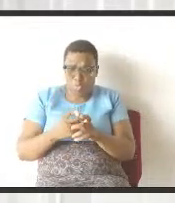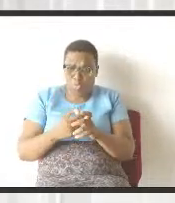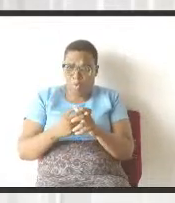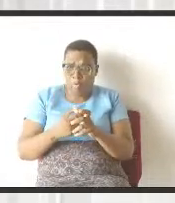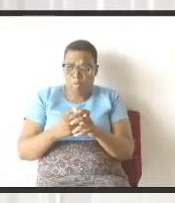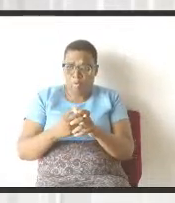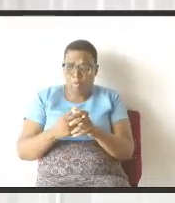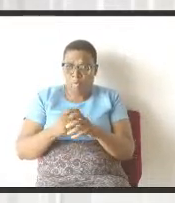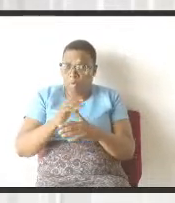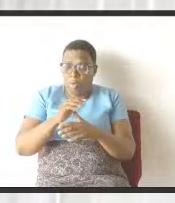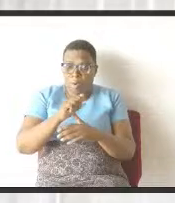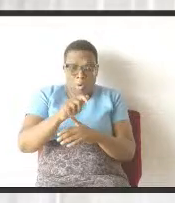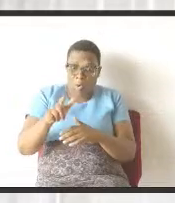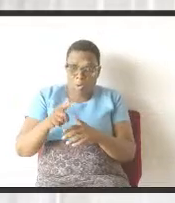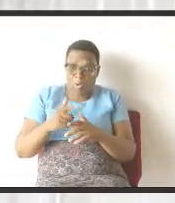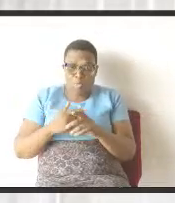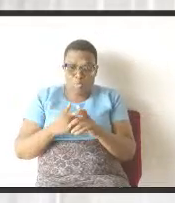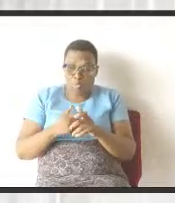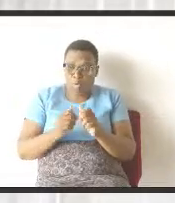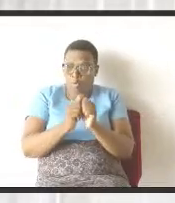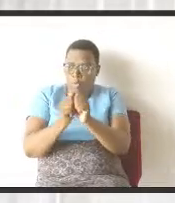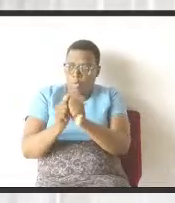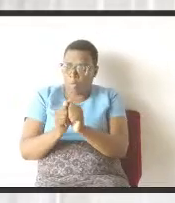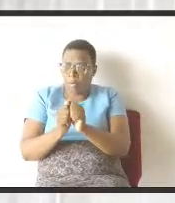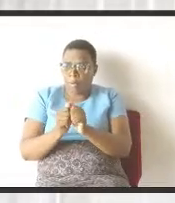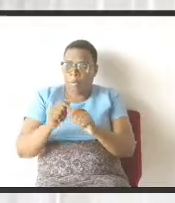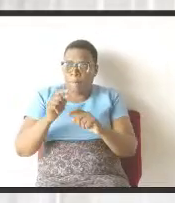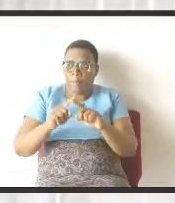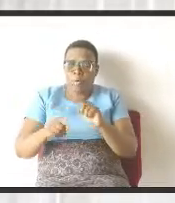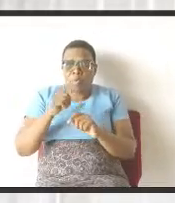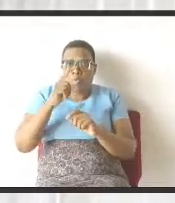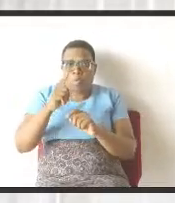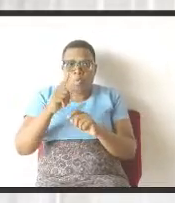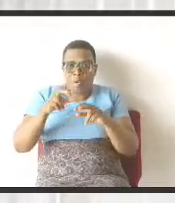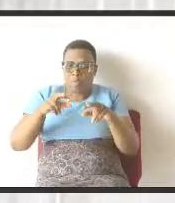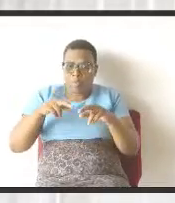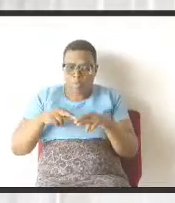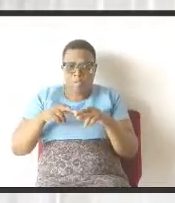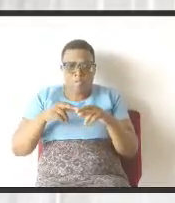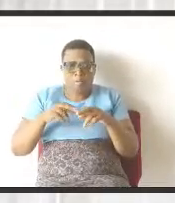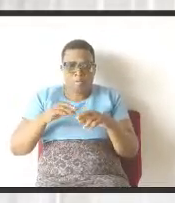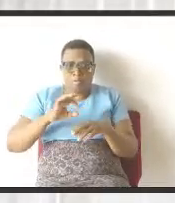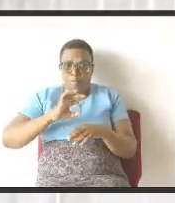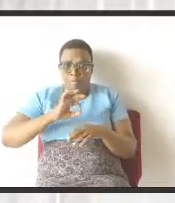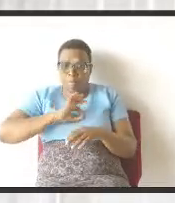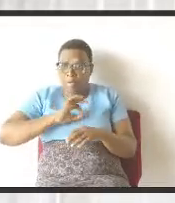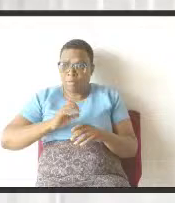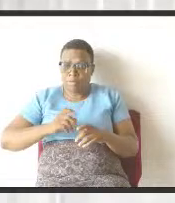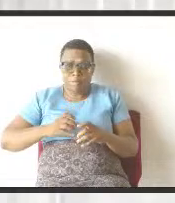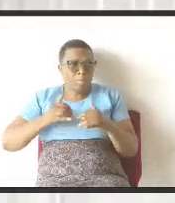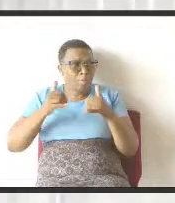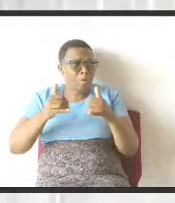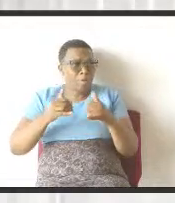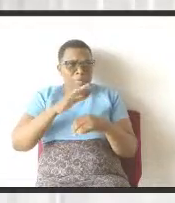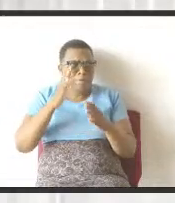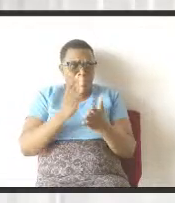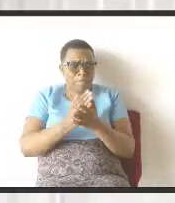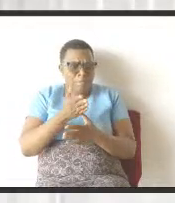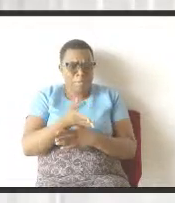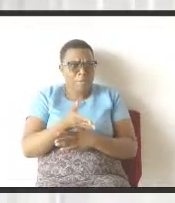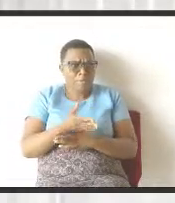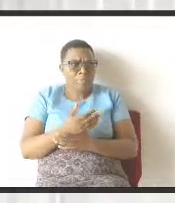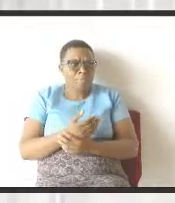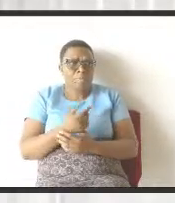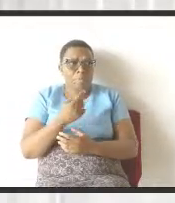all run, but only one receives the prize? But he didn't stop there.